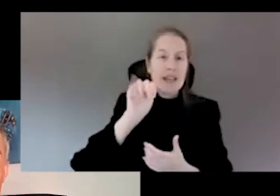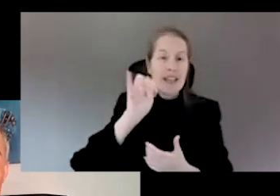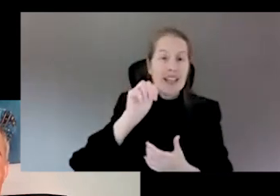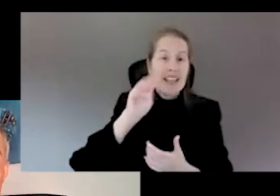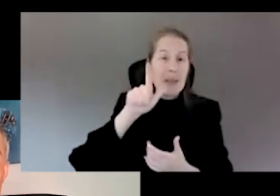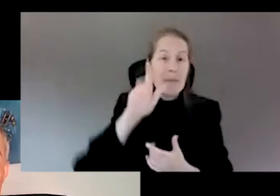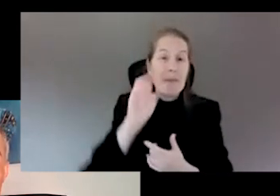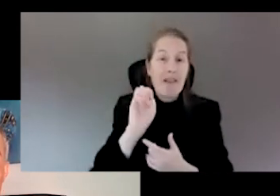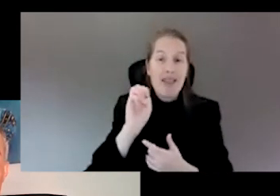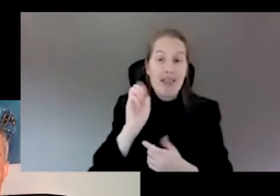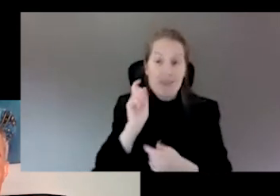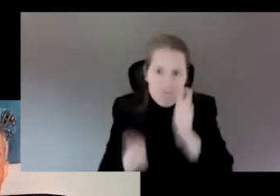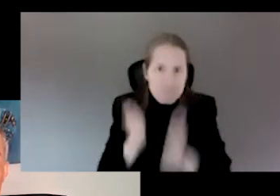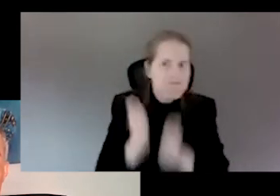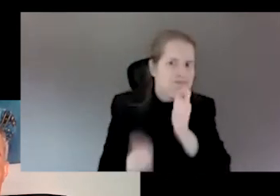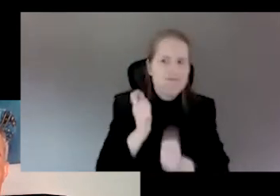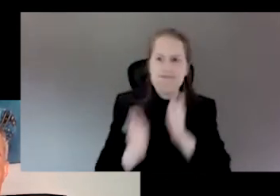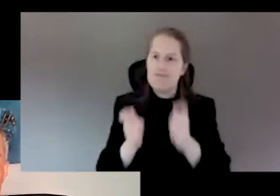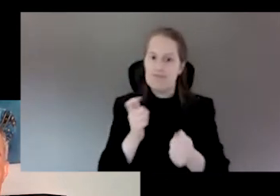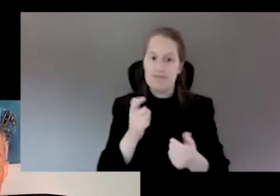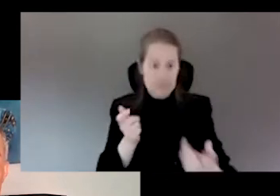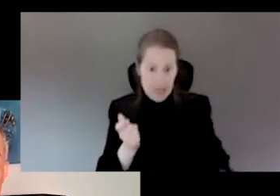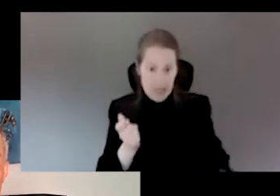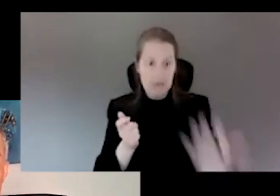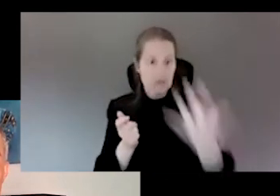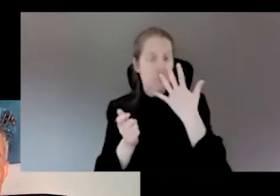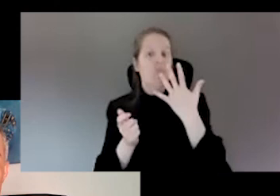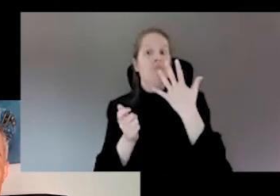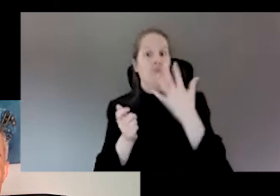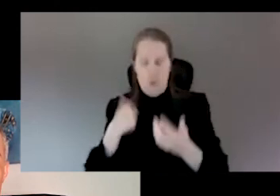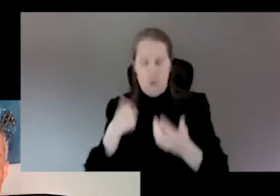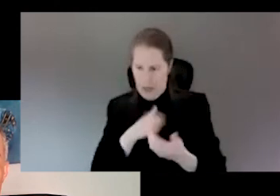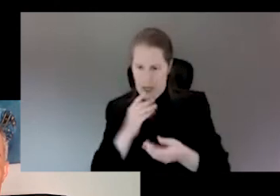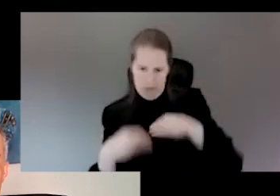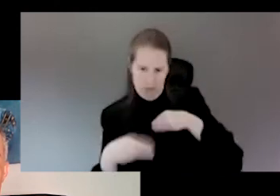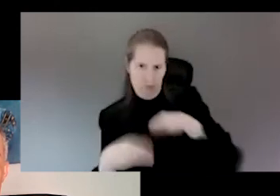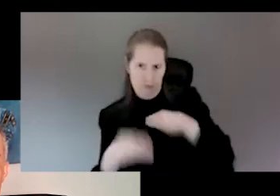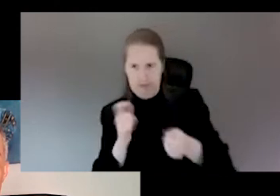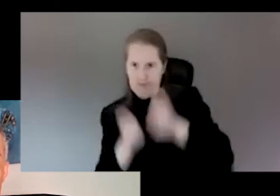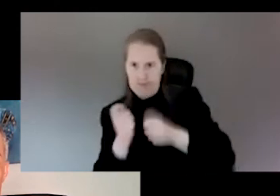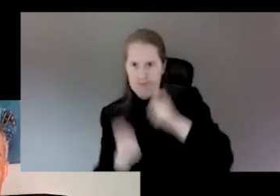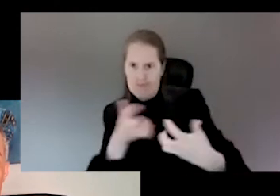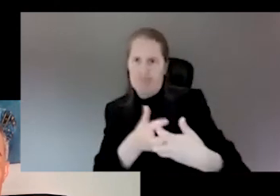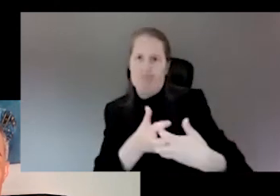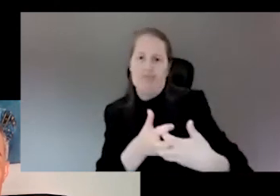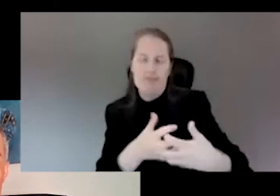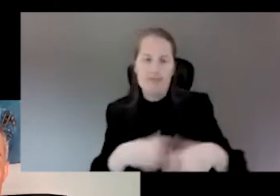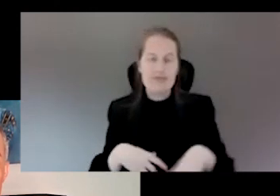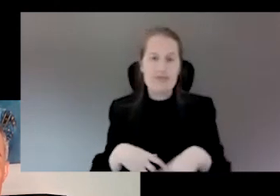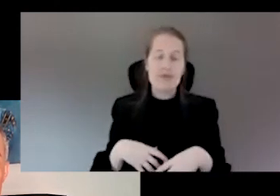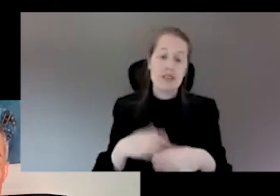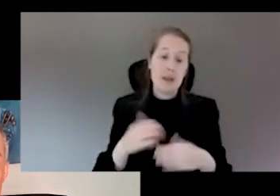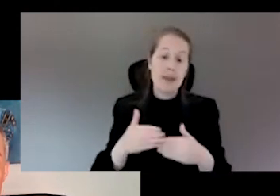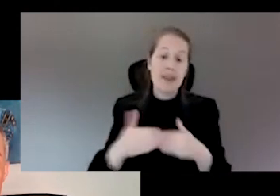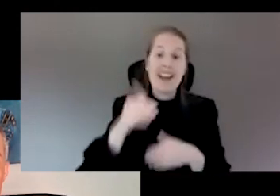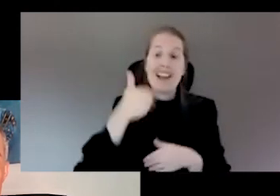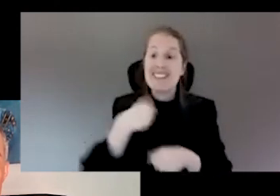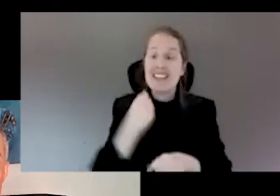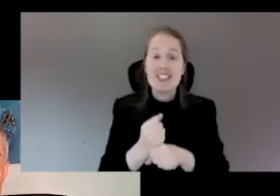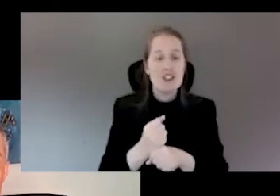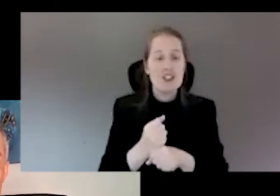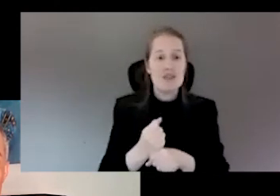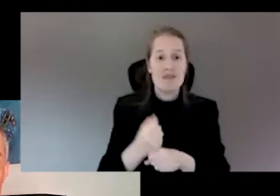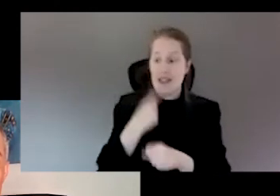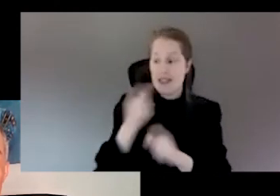to adjust to the changing environment. And when I think about the next 10 years, I tell our group, we really need